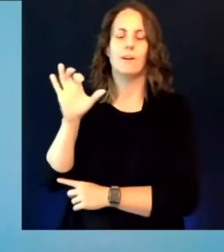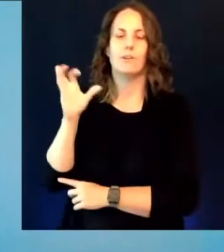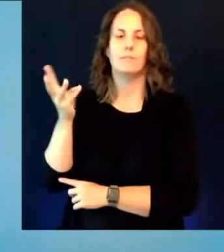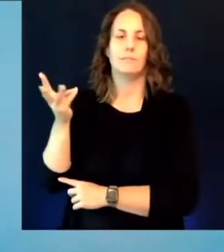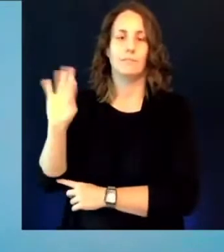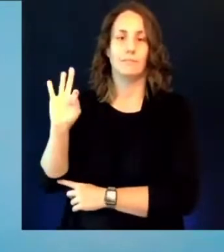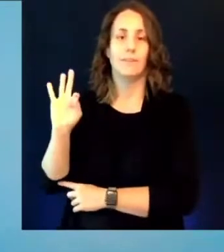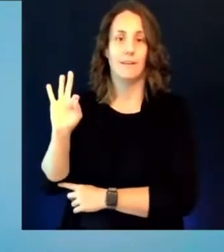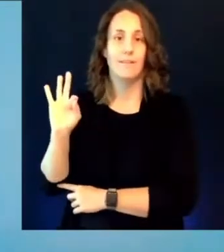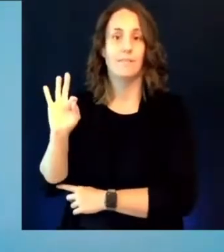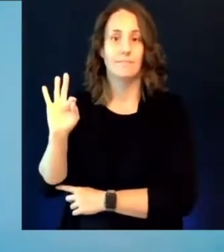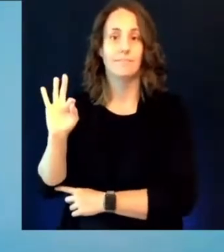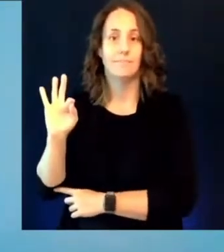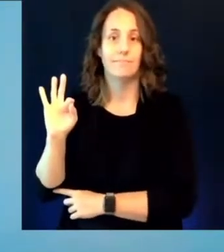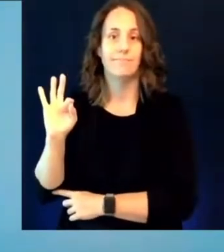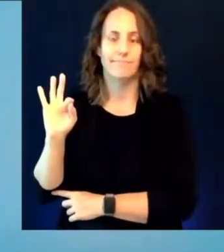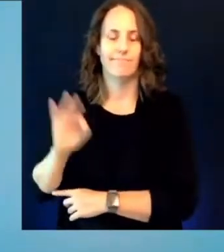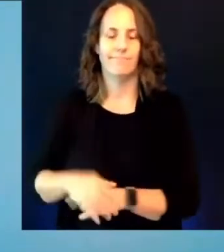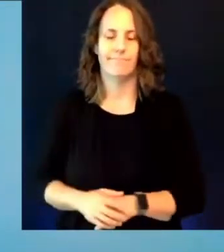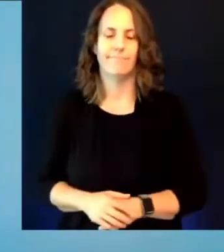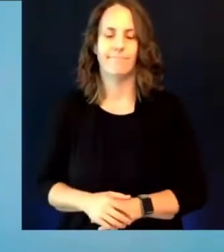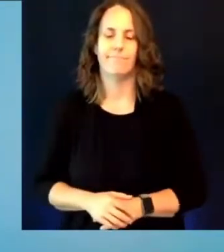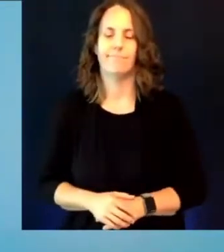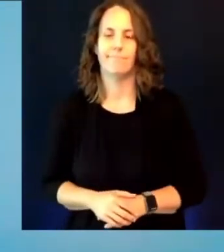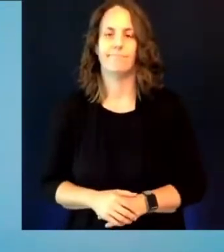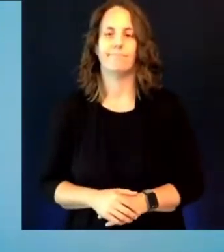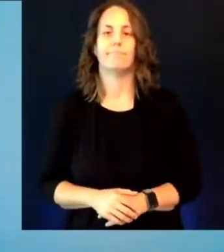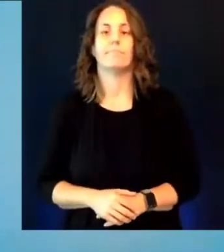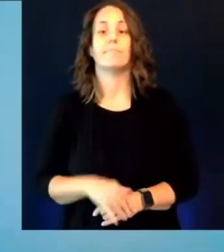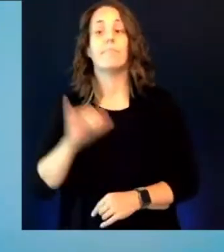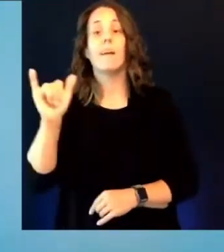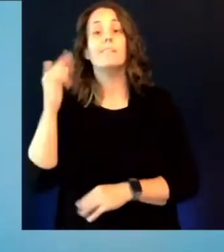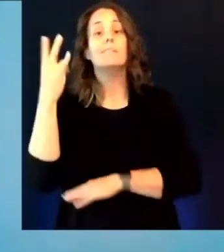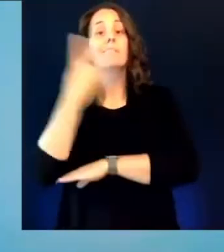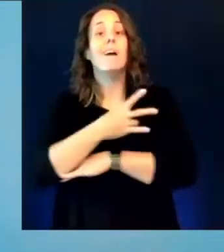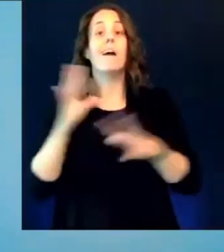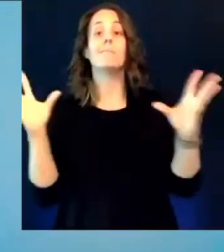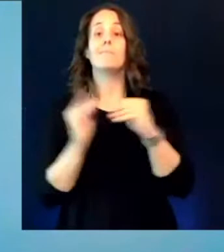642,969. The 7-day average of new confirmed cases is